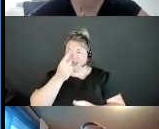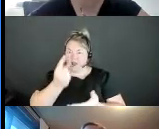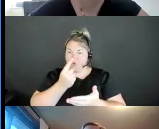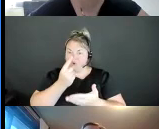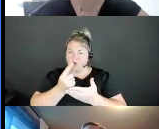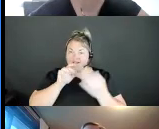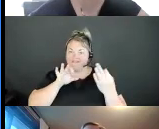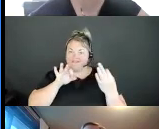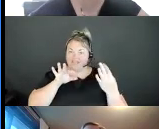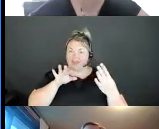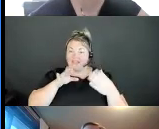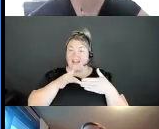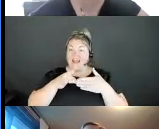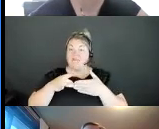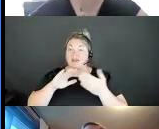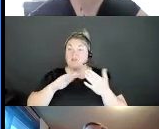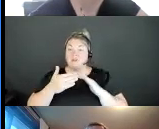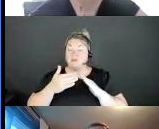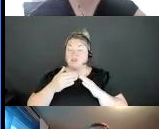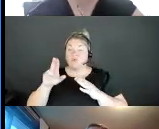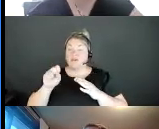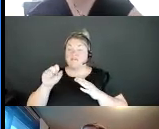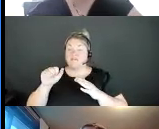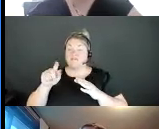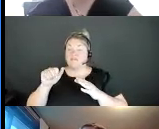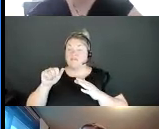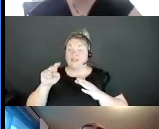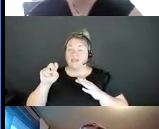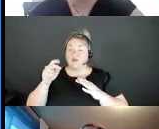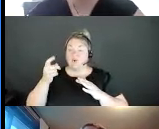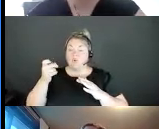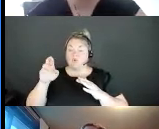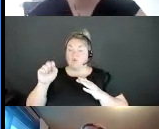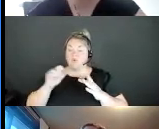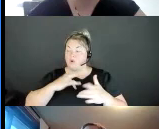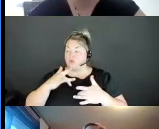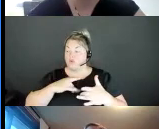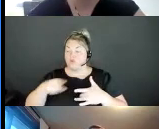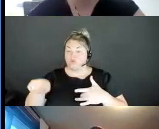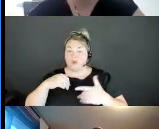led by the community, by you as stakeholders, of what concerns you have about currently